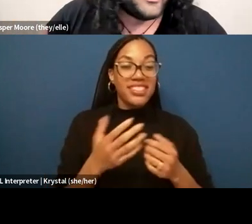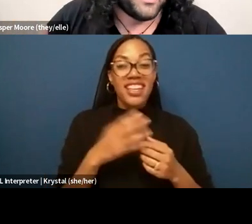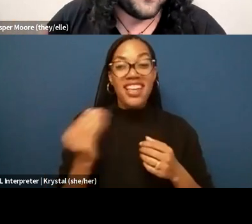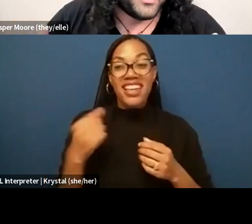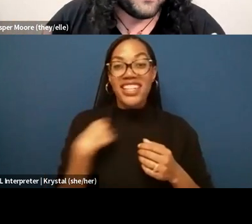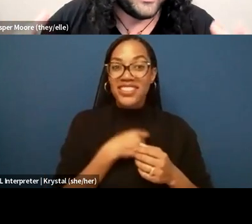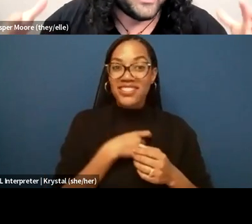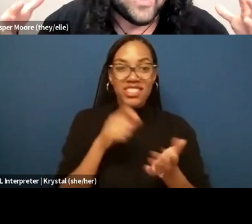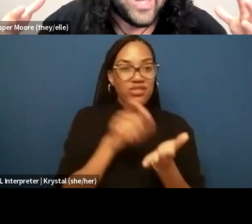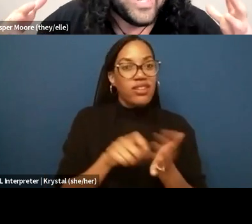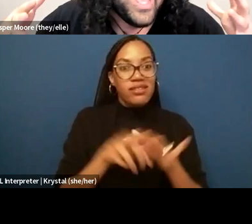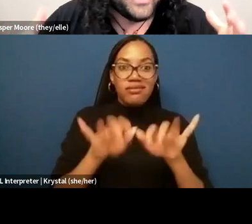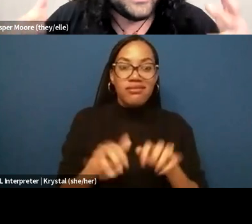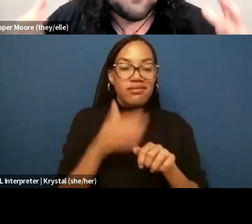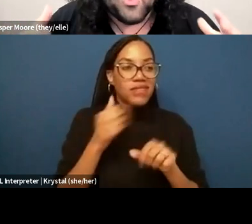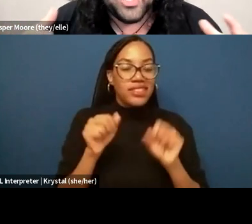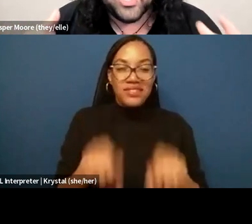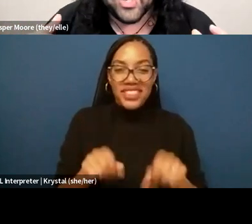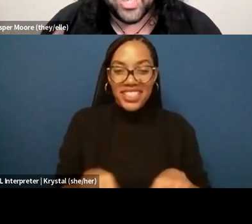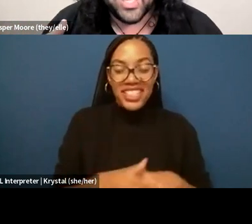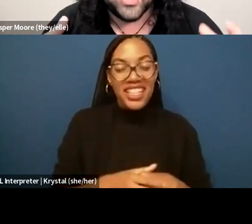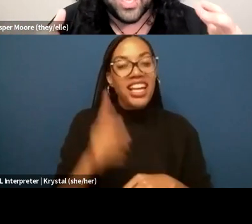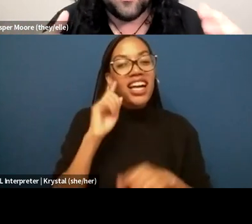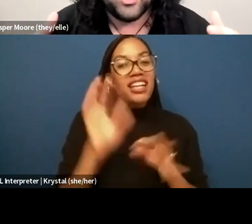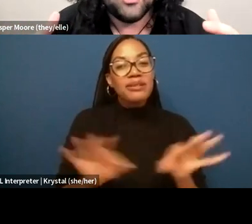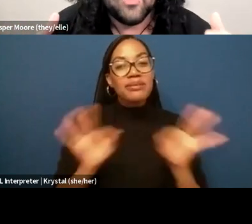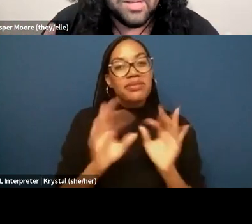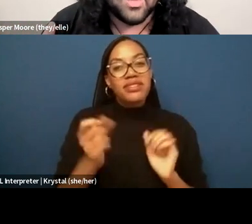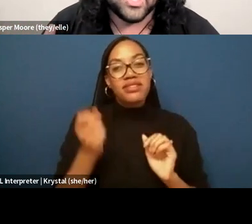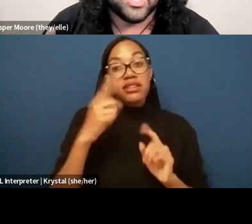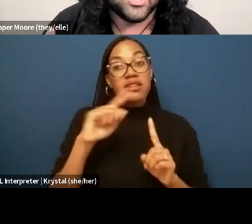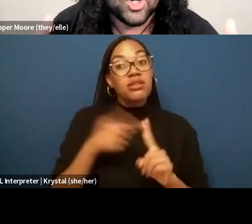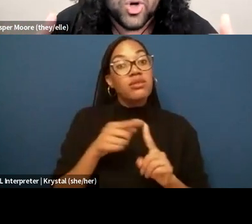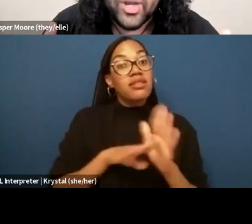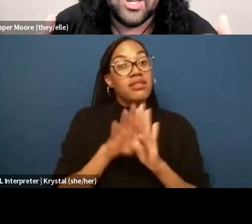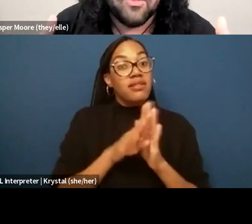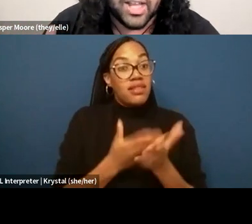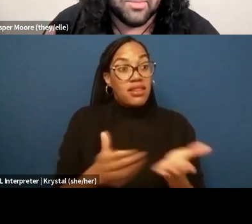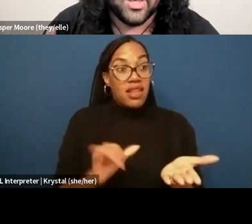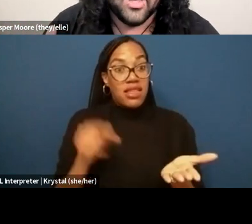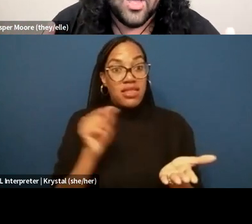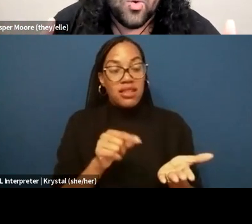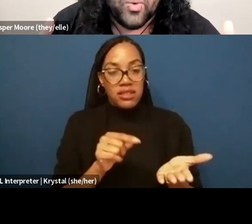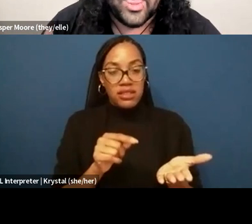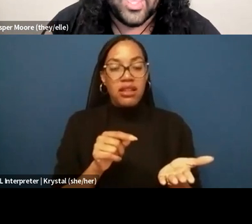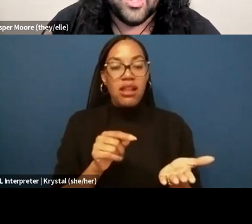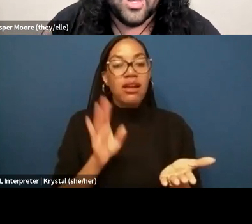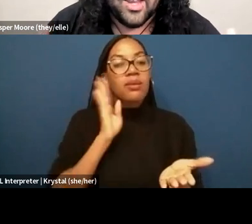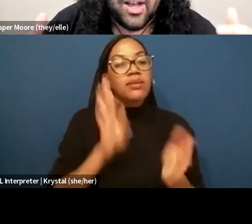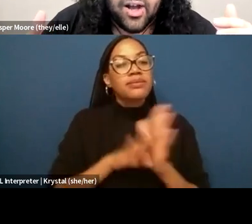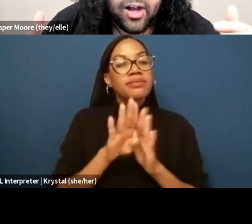and we wrote it to the best of our ability. So, I mean, I think it's important to understand that when you develop things like this, you're going to develop it